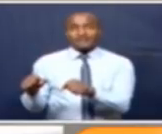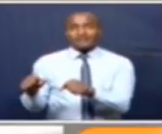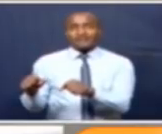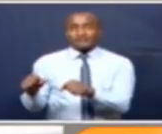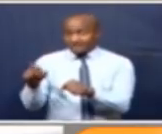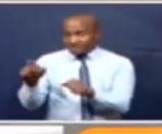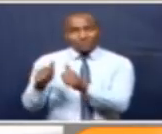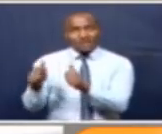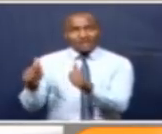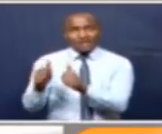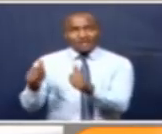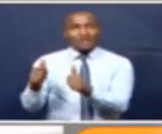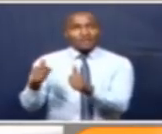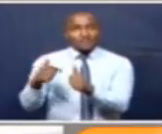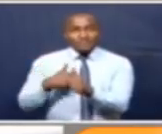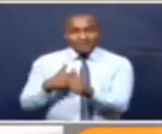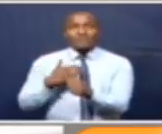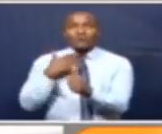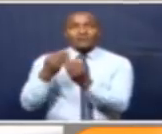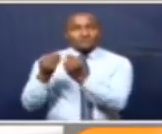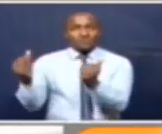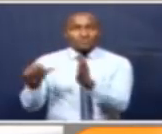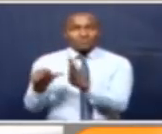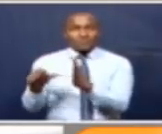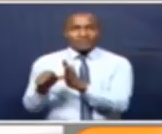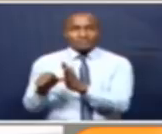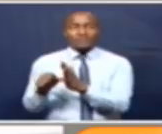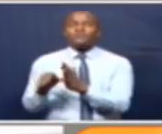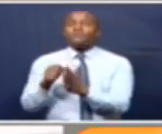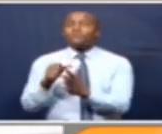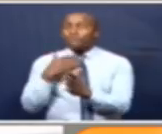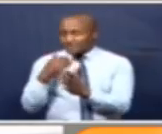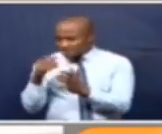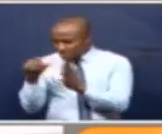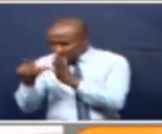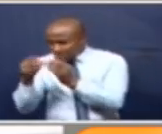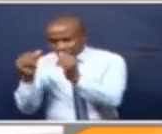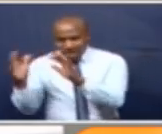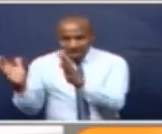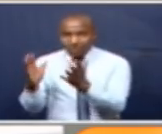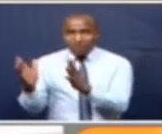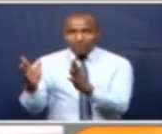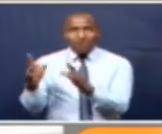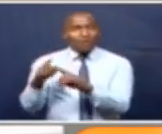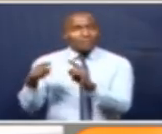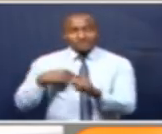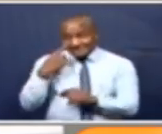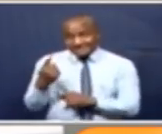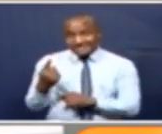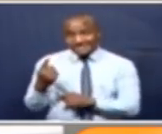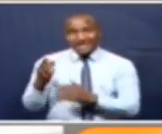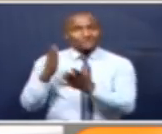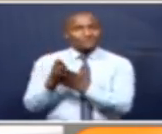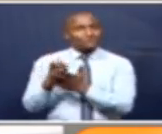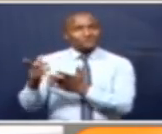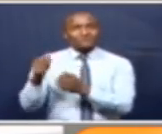training. My training is to solve problems. My training is to find solutions to problems. I realized that I could no longer be able to do